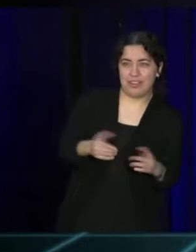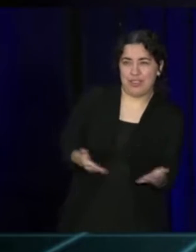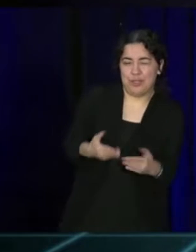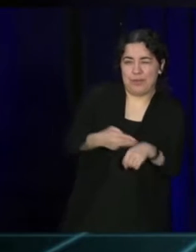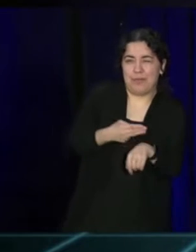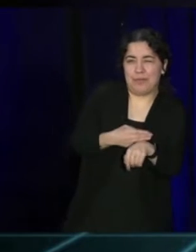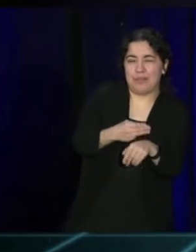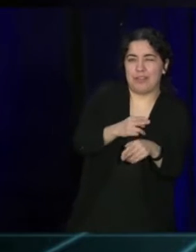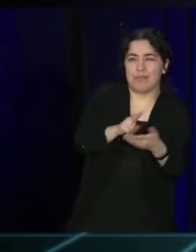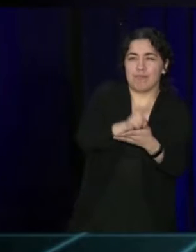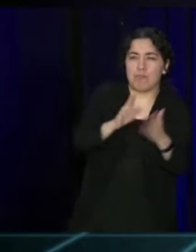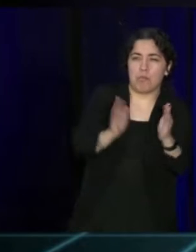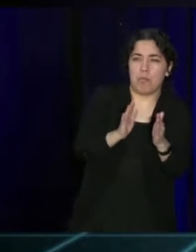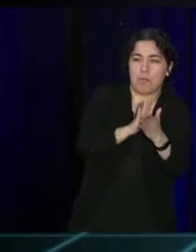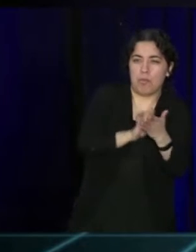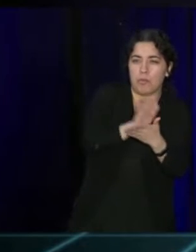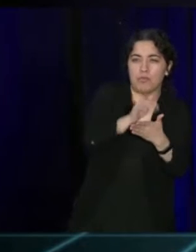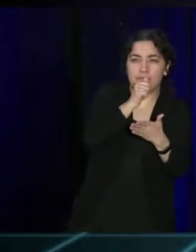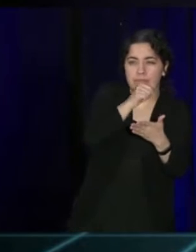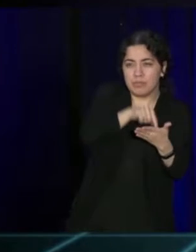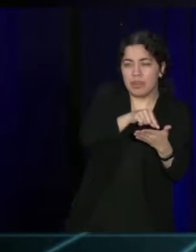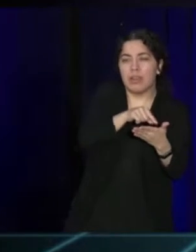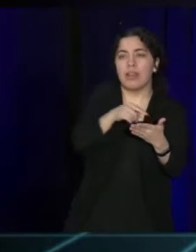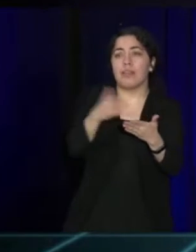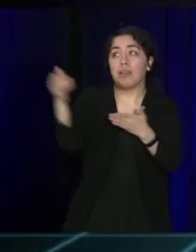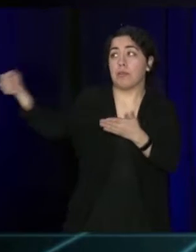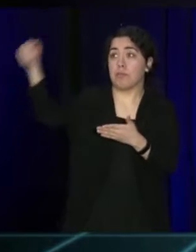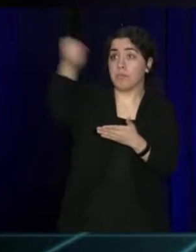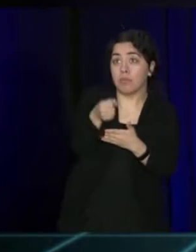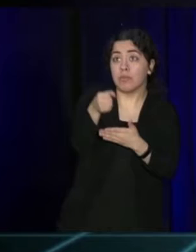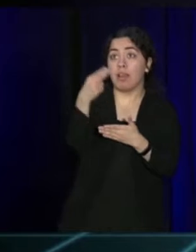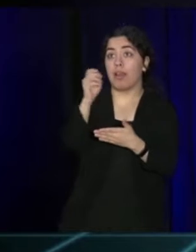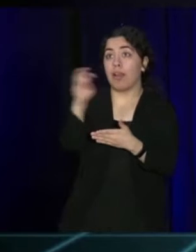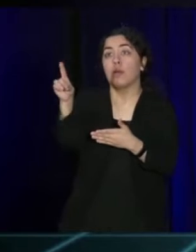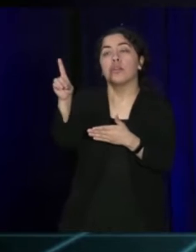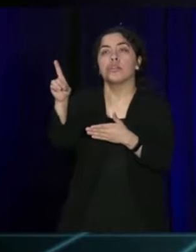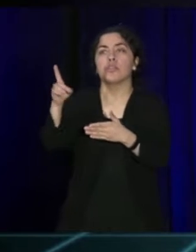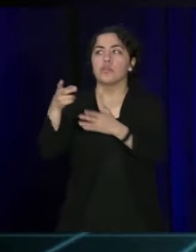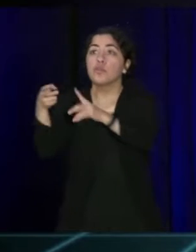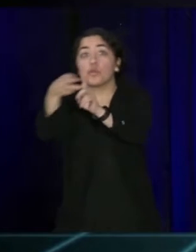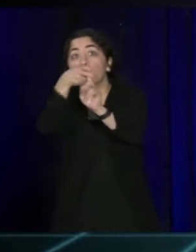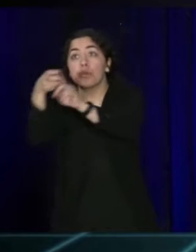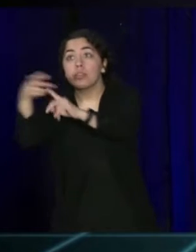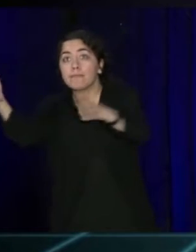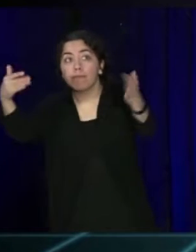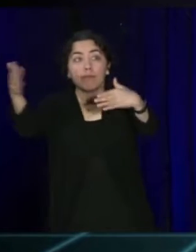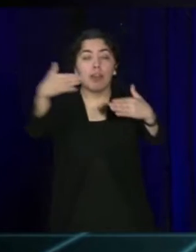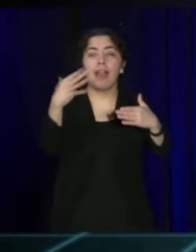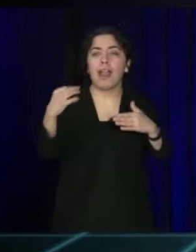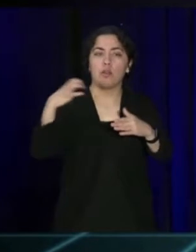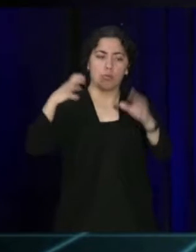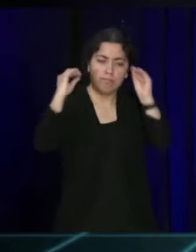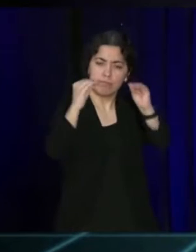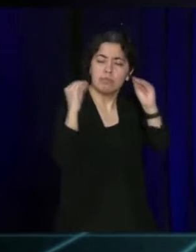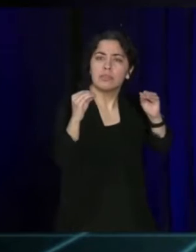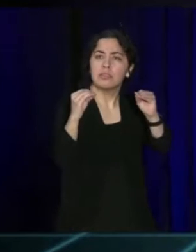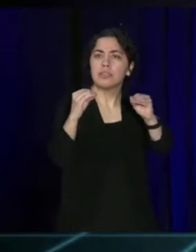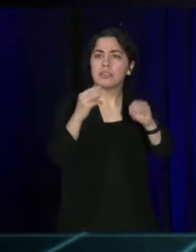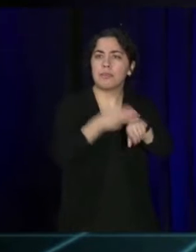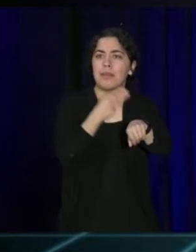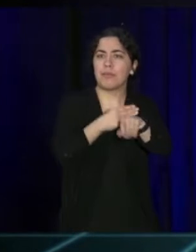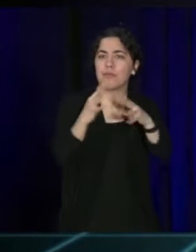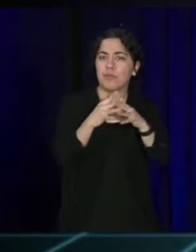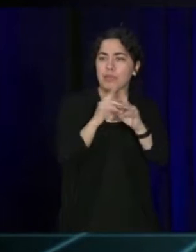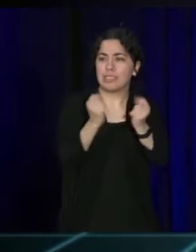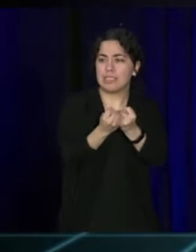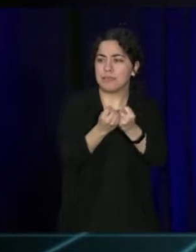guy, Howard, to do recruiting, but also coach the Miami football team. And we got booze already? Yeah,